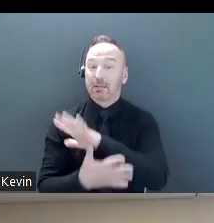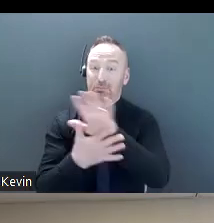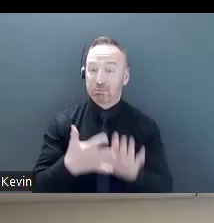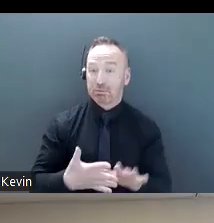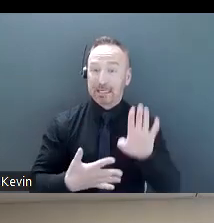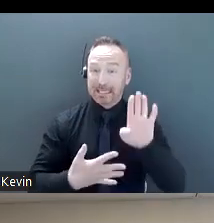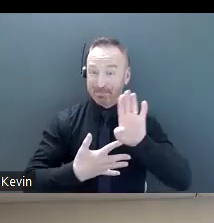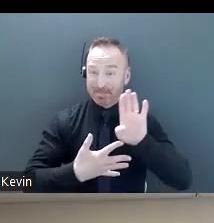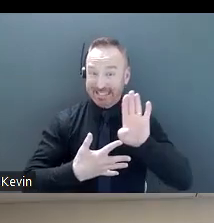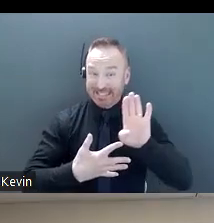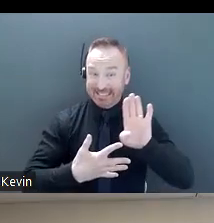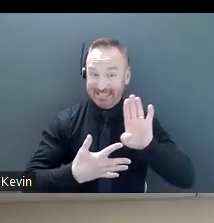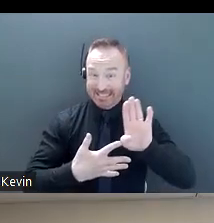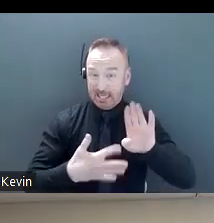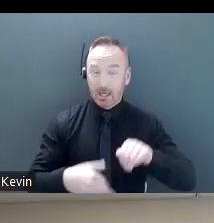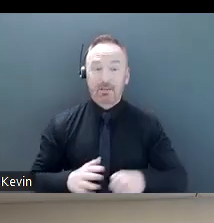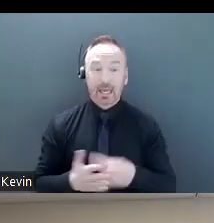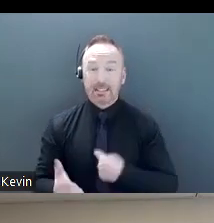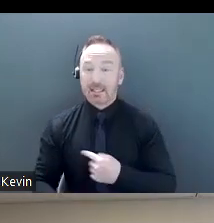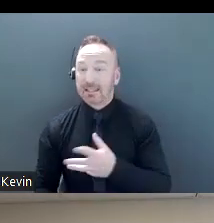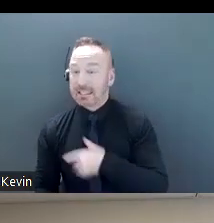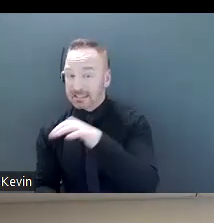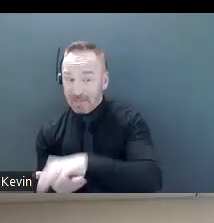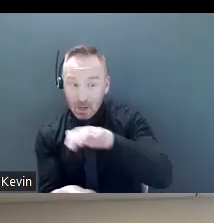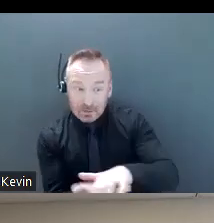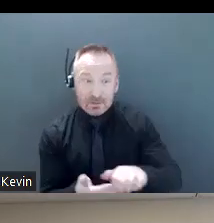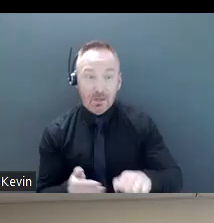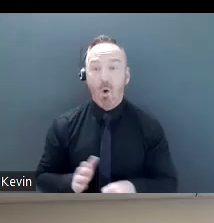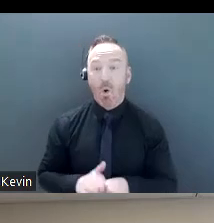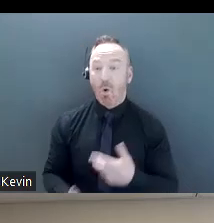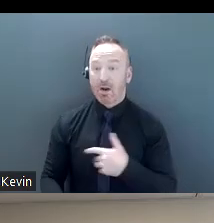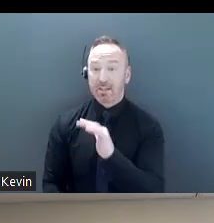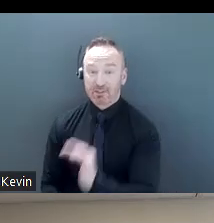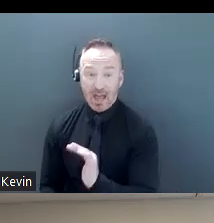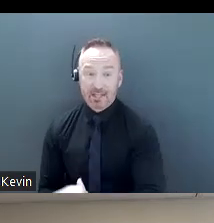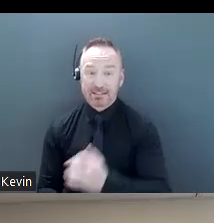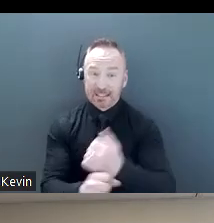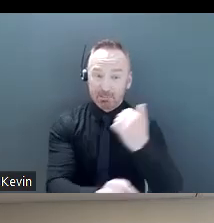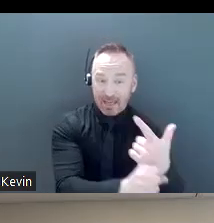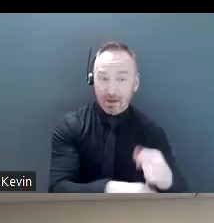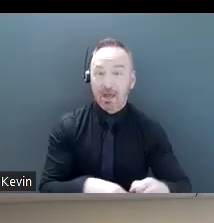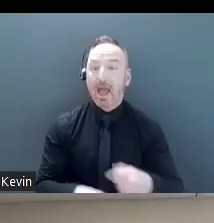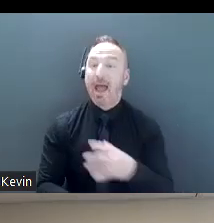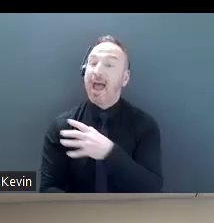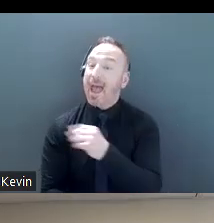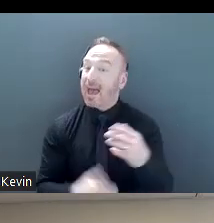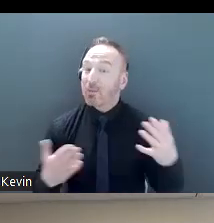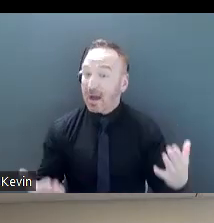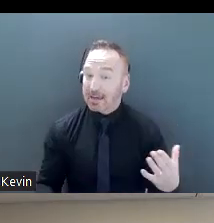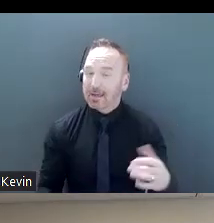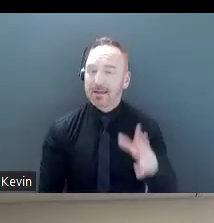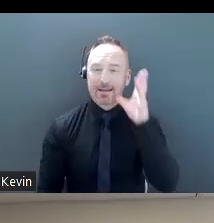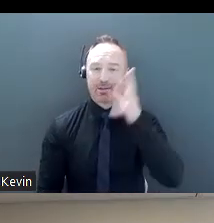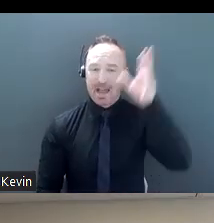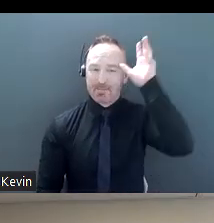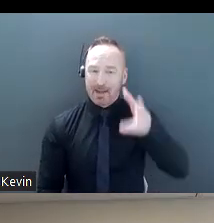of the child's siblings, and grandparents, specifically enunciated there in subparagraph B.